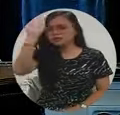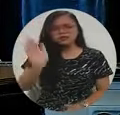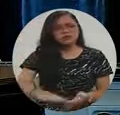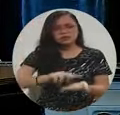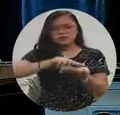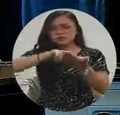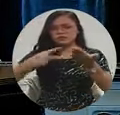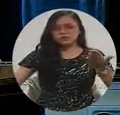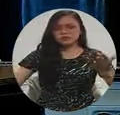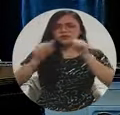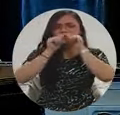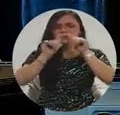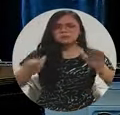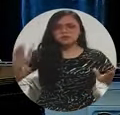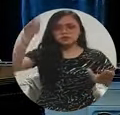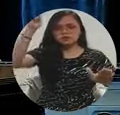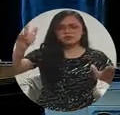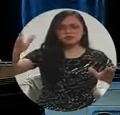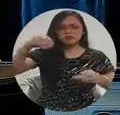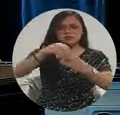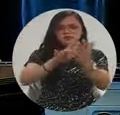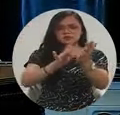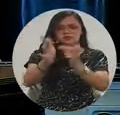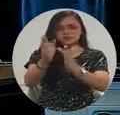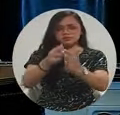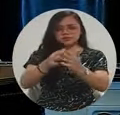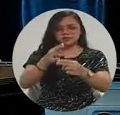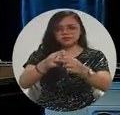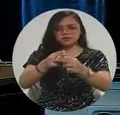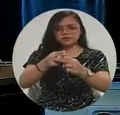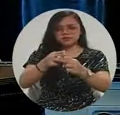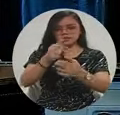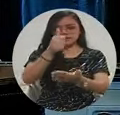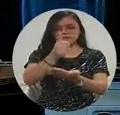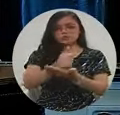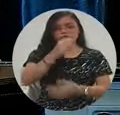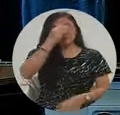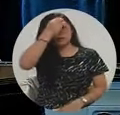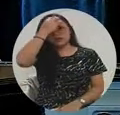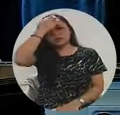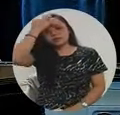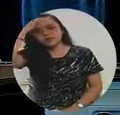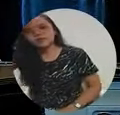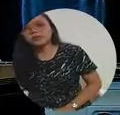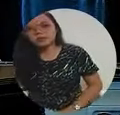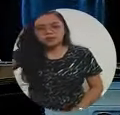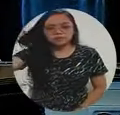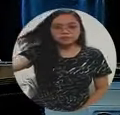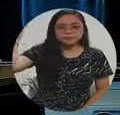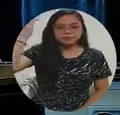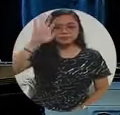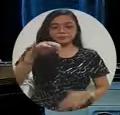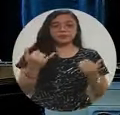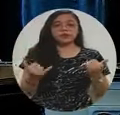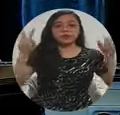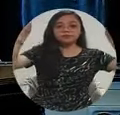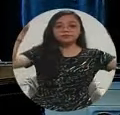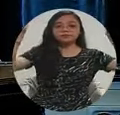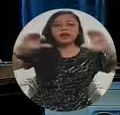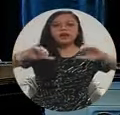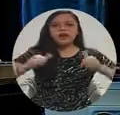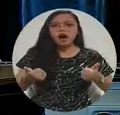never fail. We bless you and give you honor tonight. In Jesus' name I pray. Amen. The title of the message